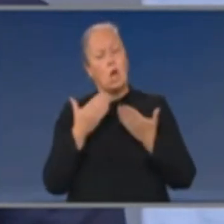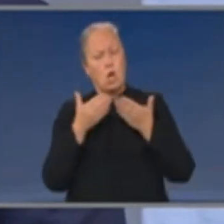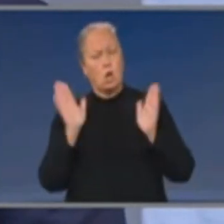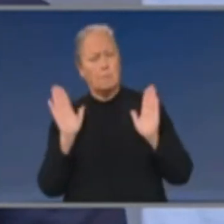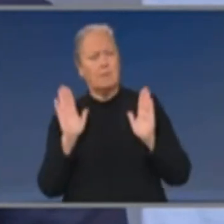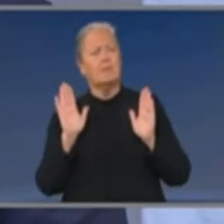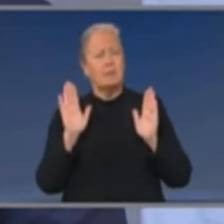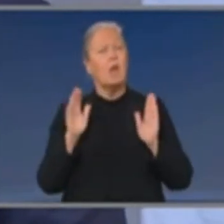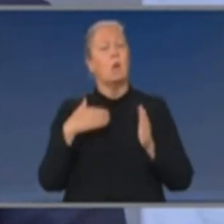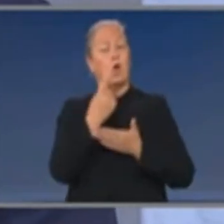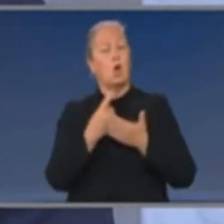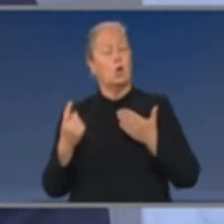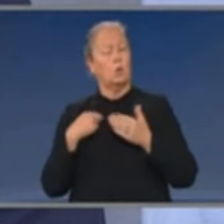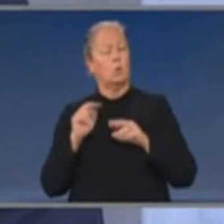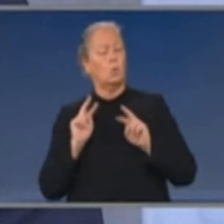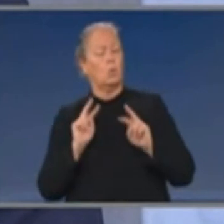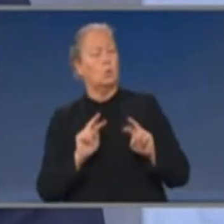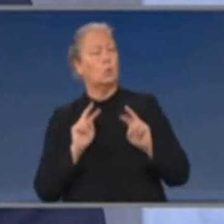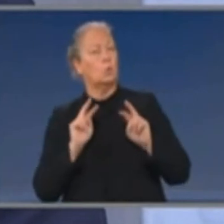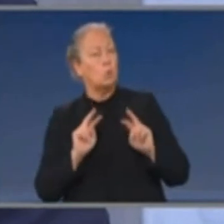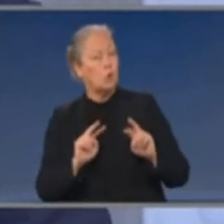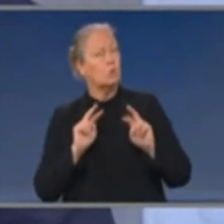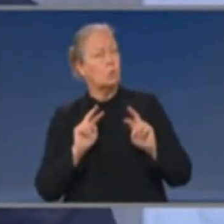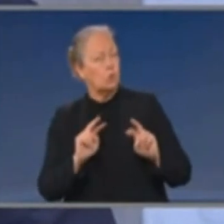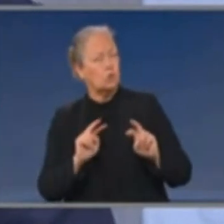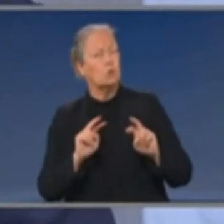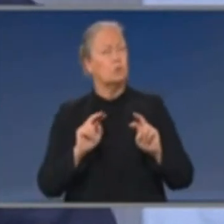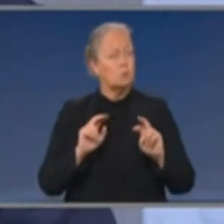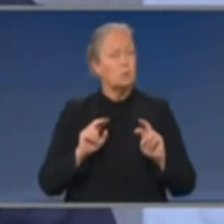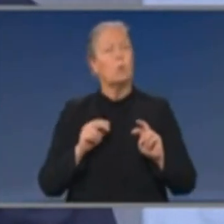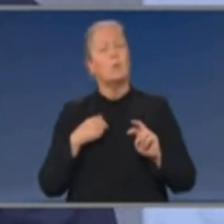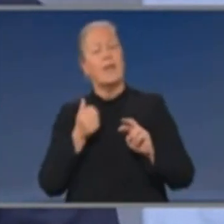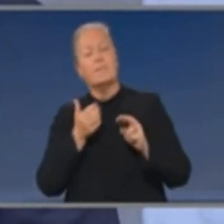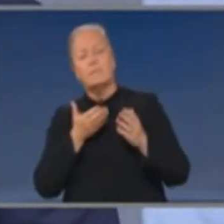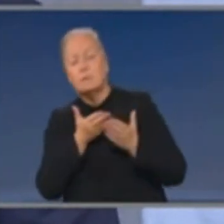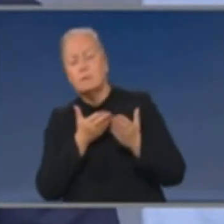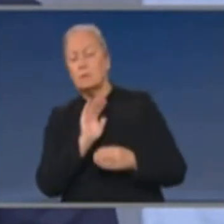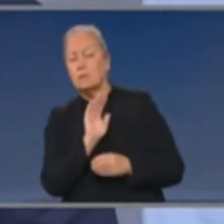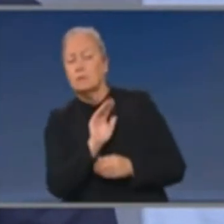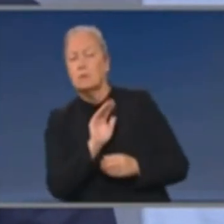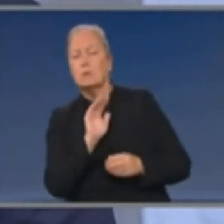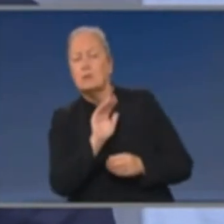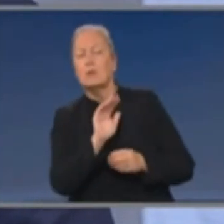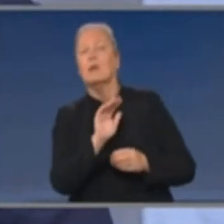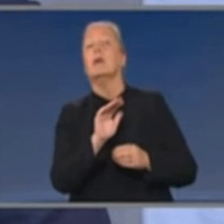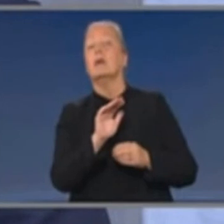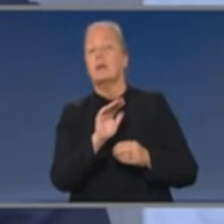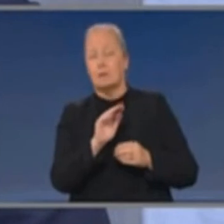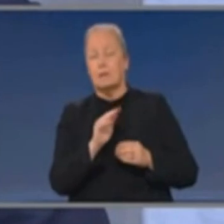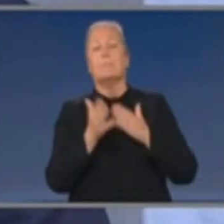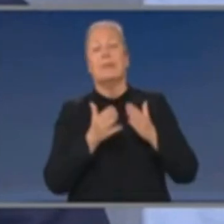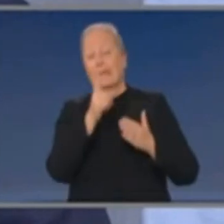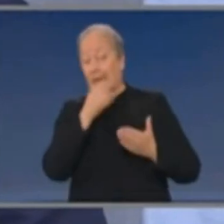matter was being considered, and we've continued to advocate very strongly for freedom of navigation through those waters, and we've been